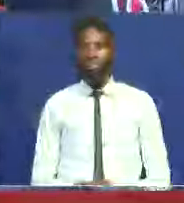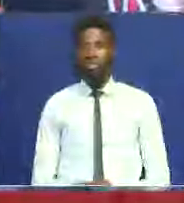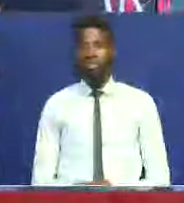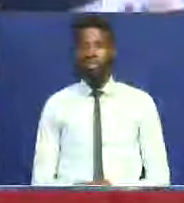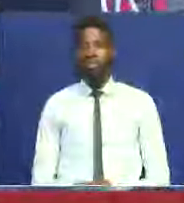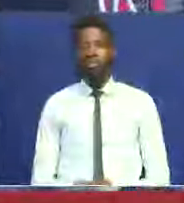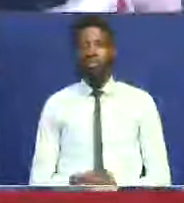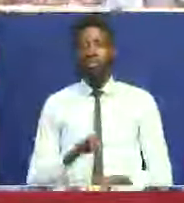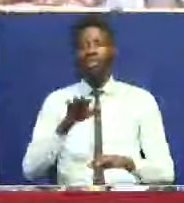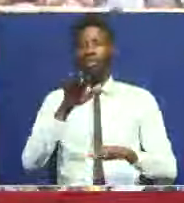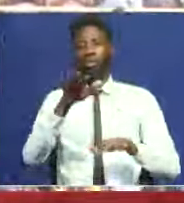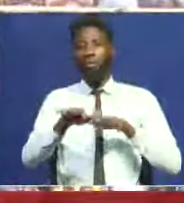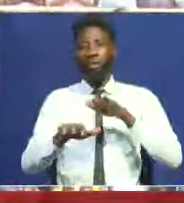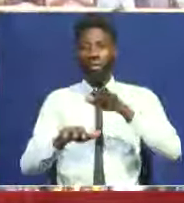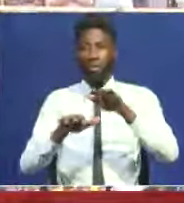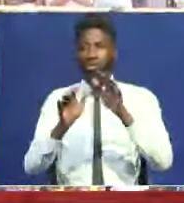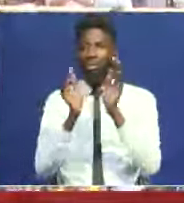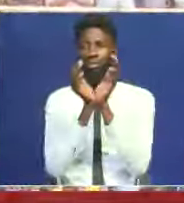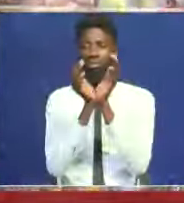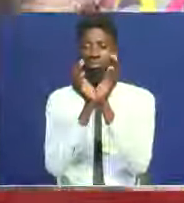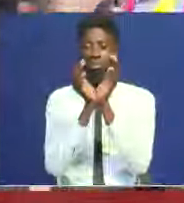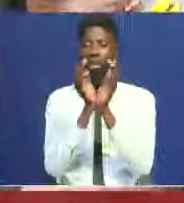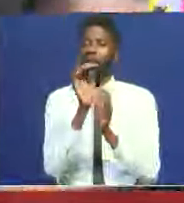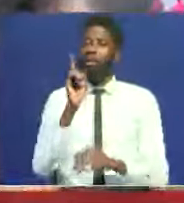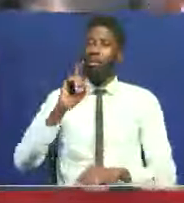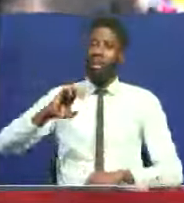At the Nyayo Stadium, Nairobi County.